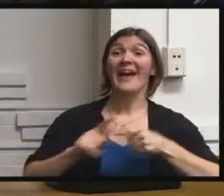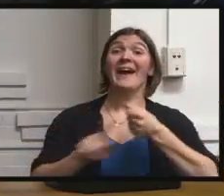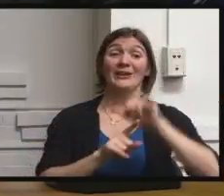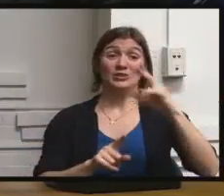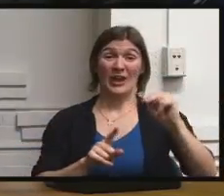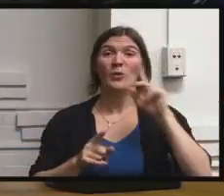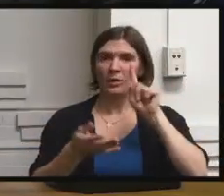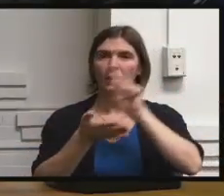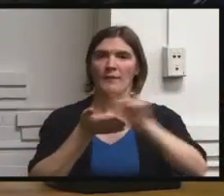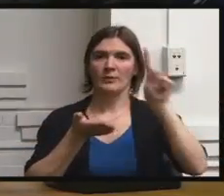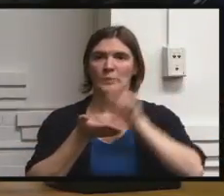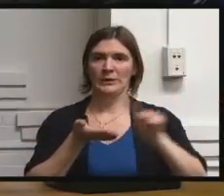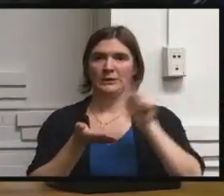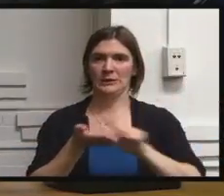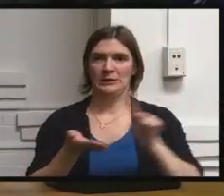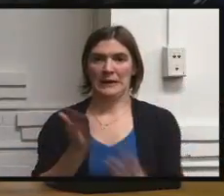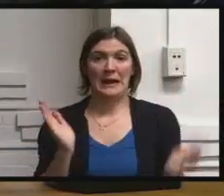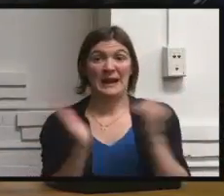week in January.